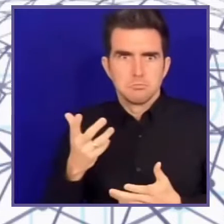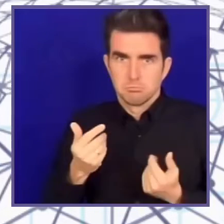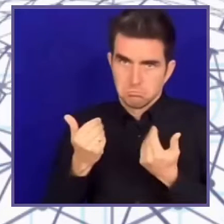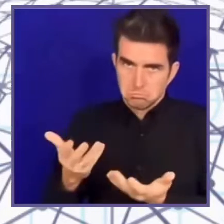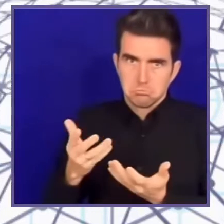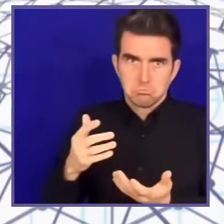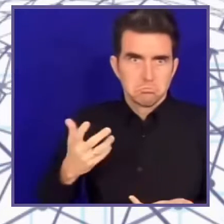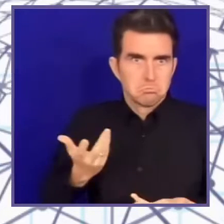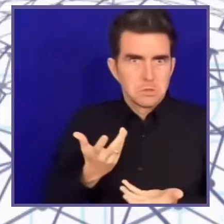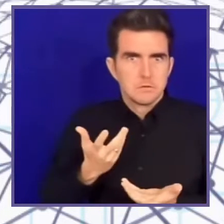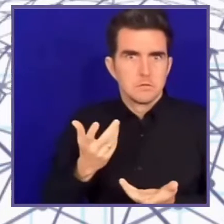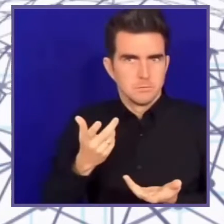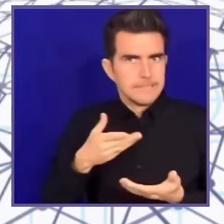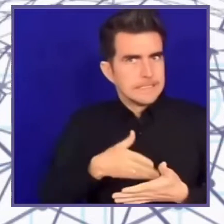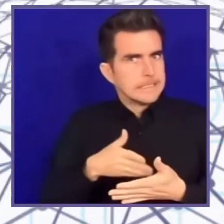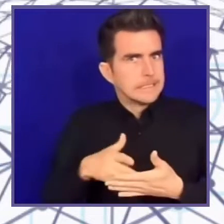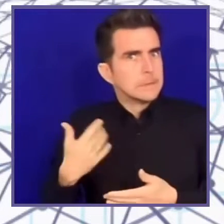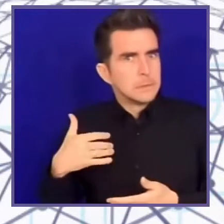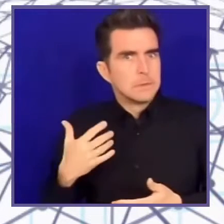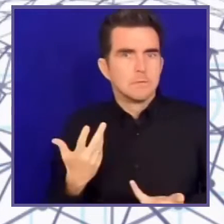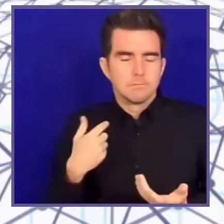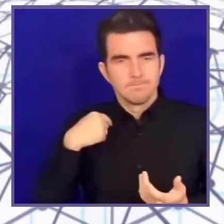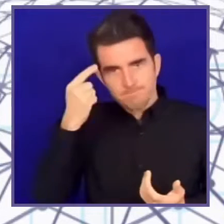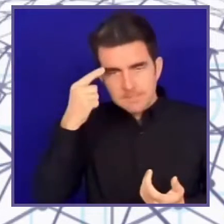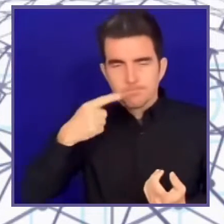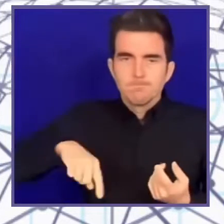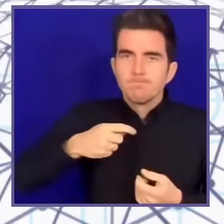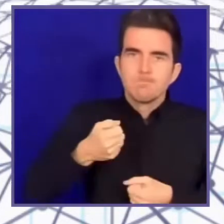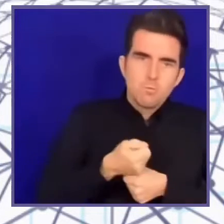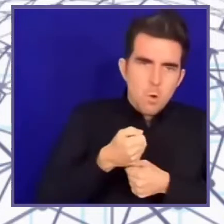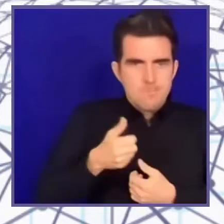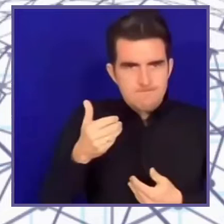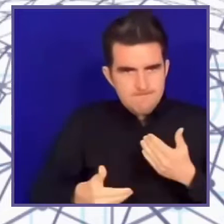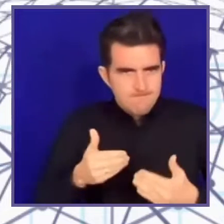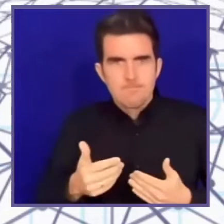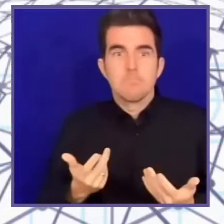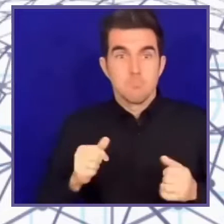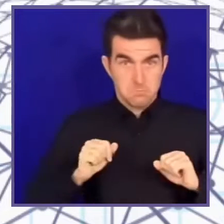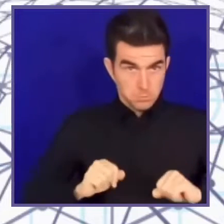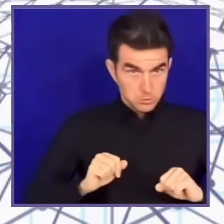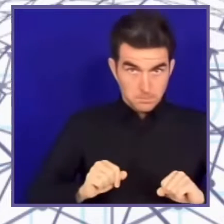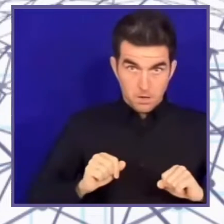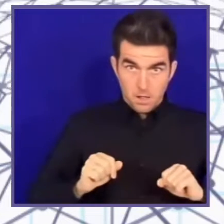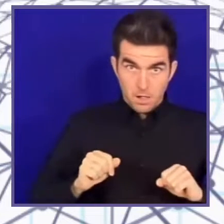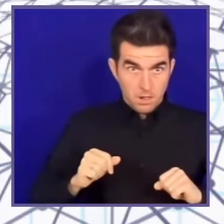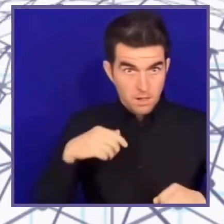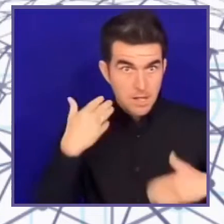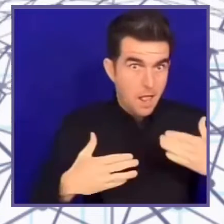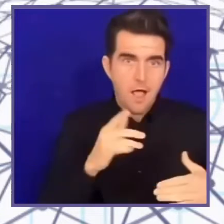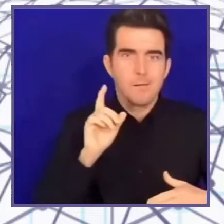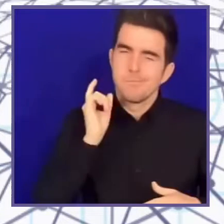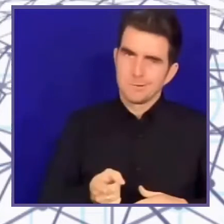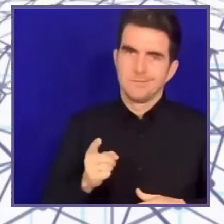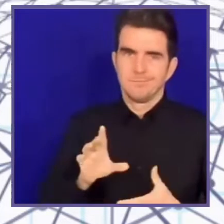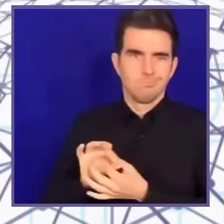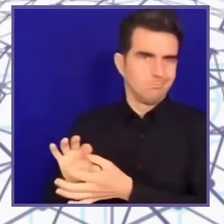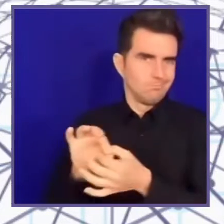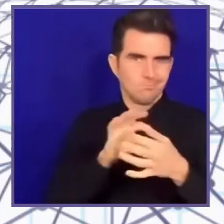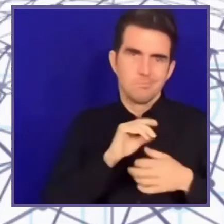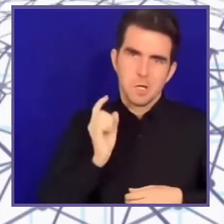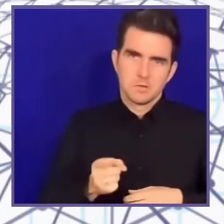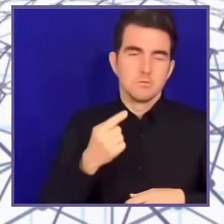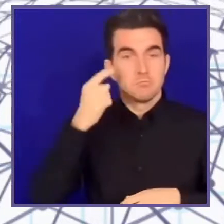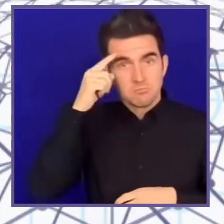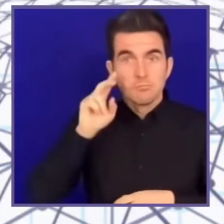the collaborations. We have collaborations with NGOs, rehabilitation centers, hospitals,